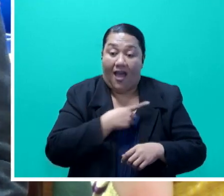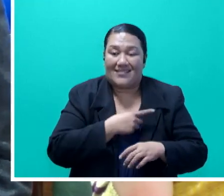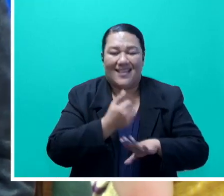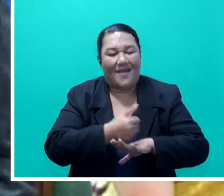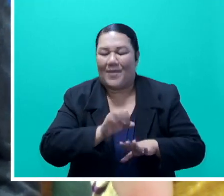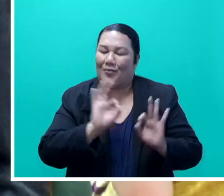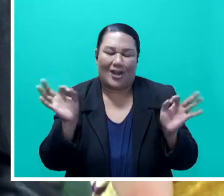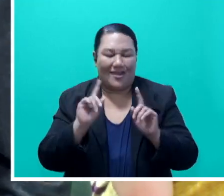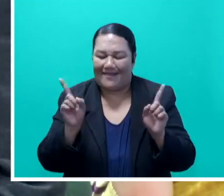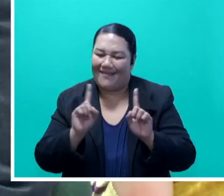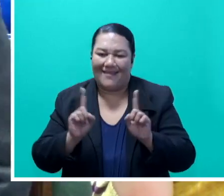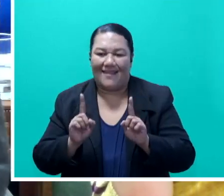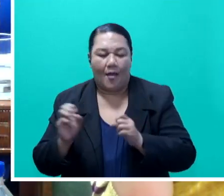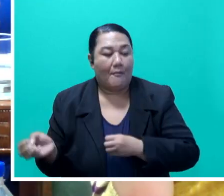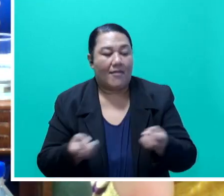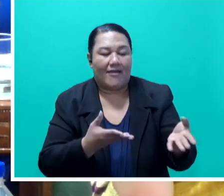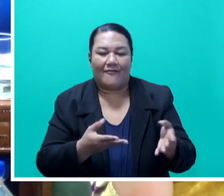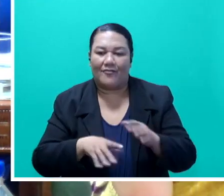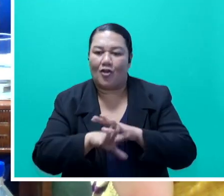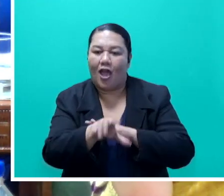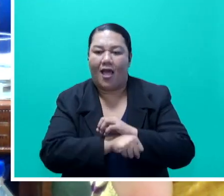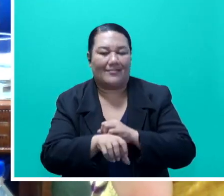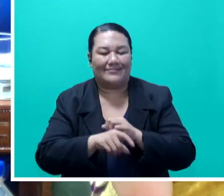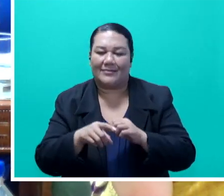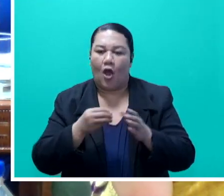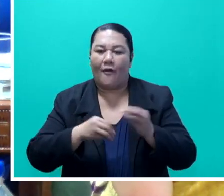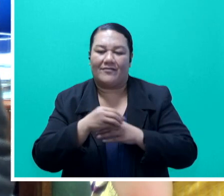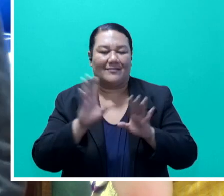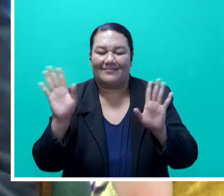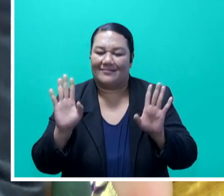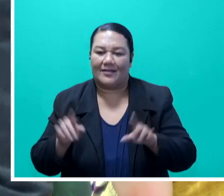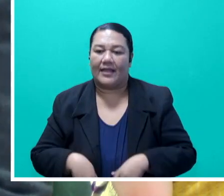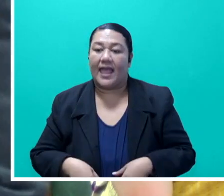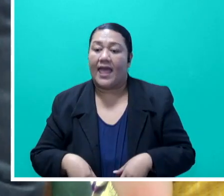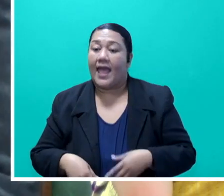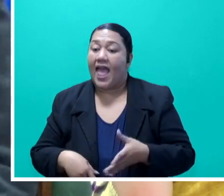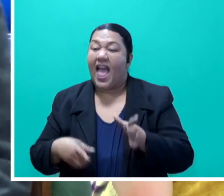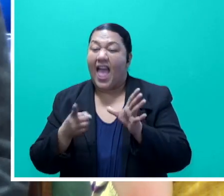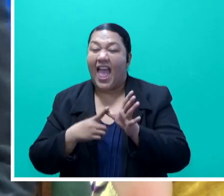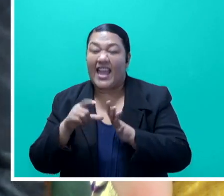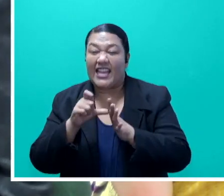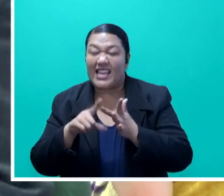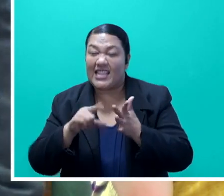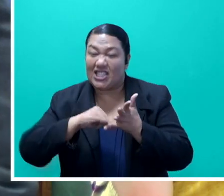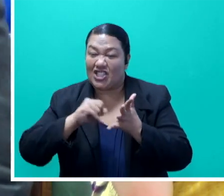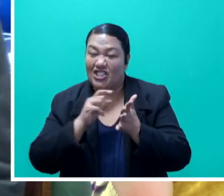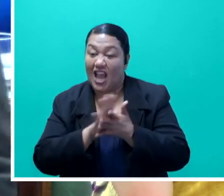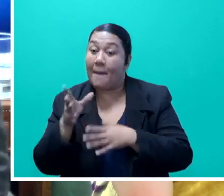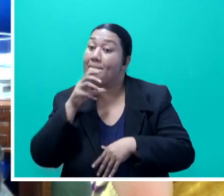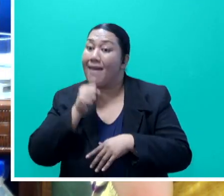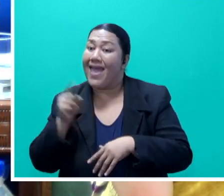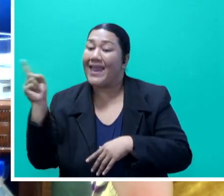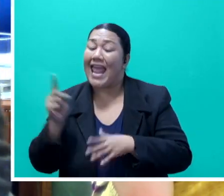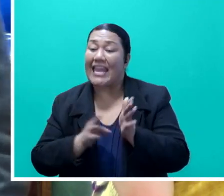affiliation. If that was the case, then Adish Naidu would have never got that job. He actually applied for the job. And she stands up here,